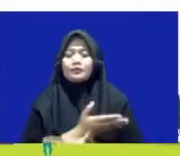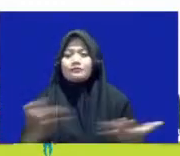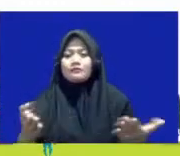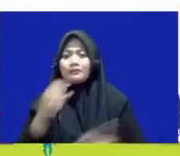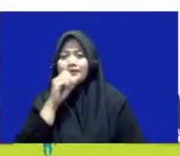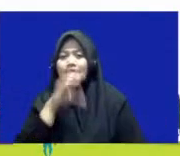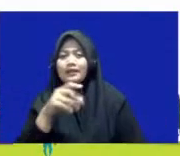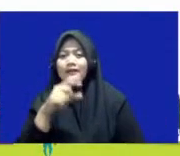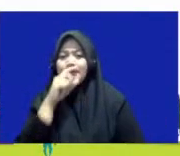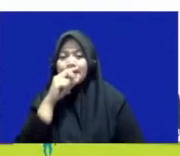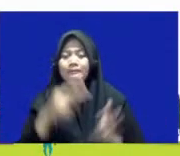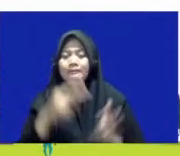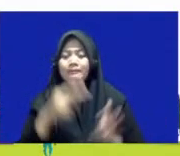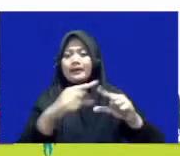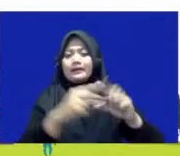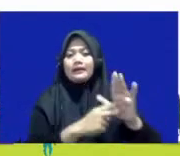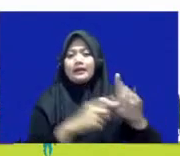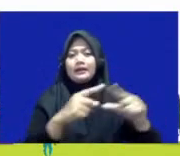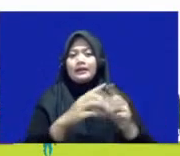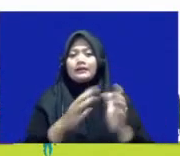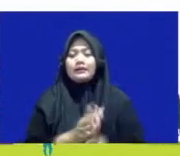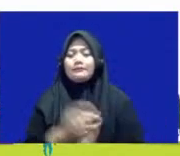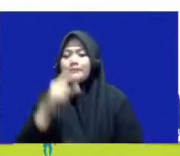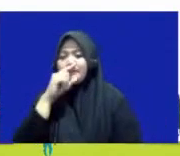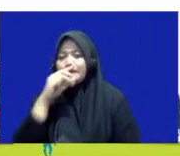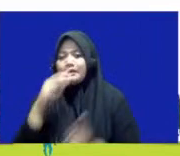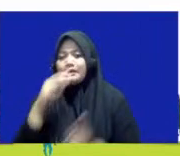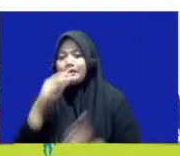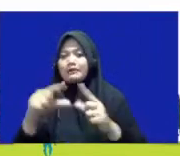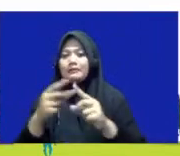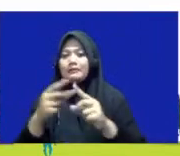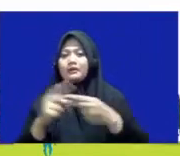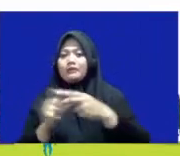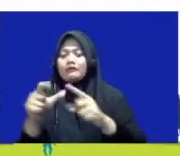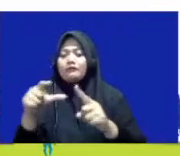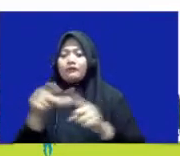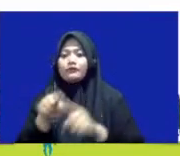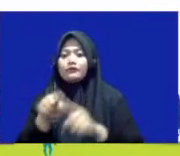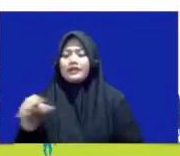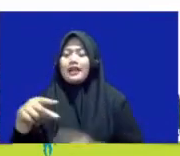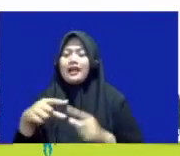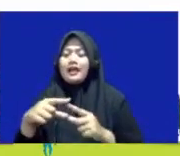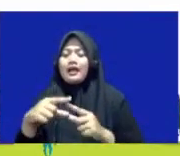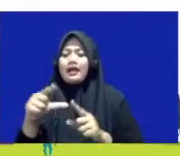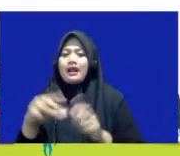Mahfuz Alam. Once again, thank you so much for very delightful discussion in this session.